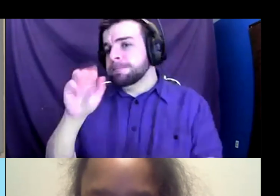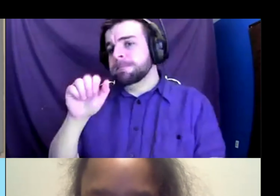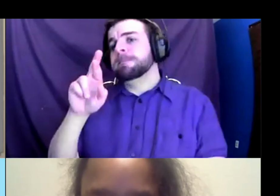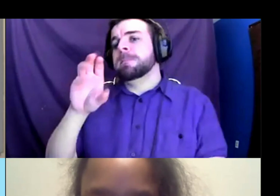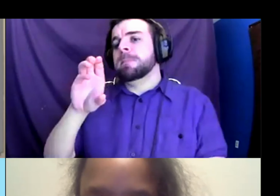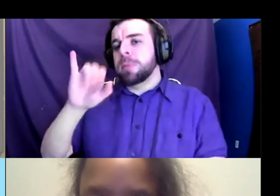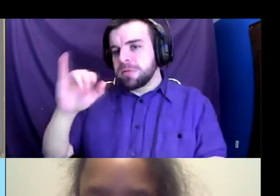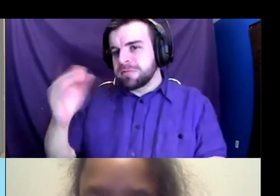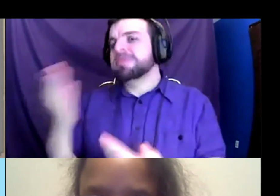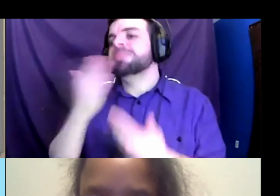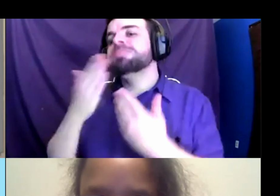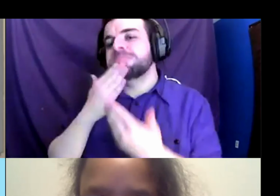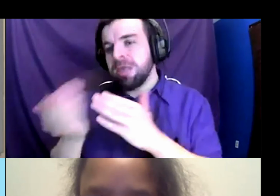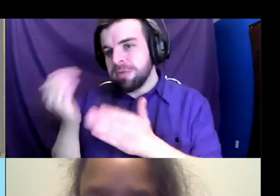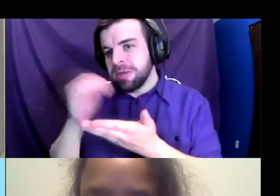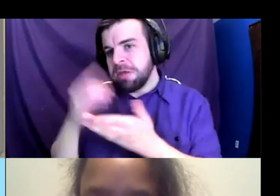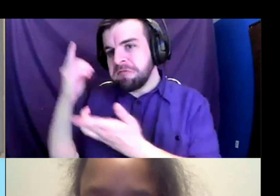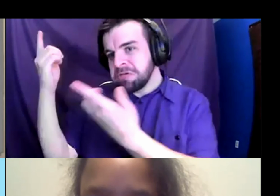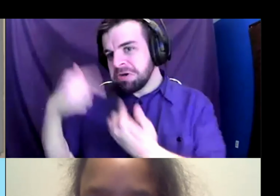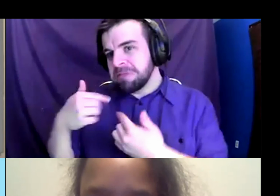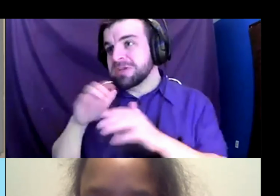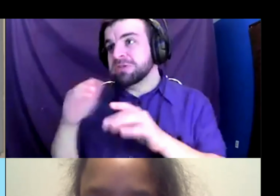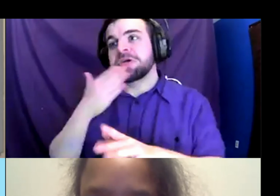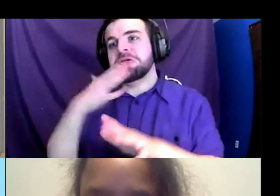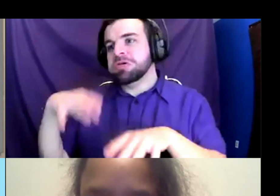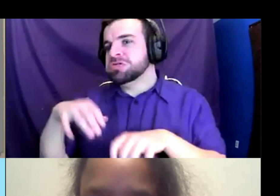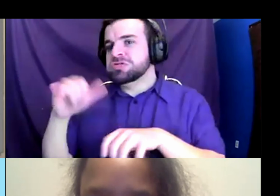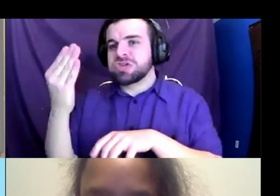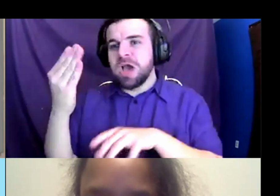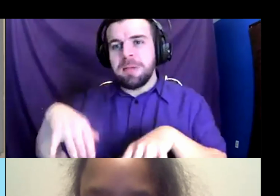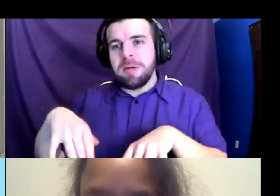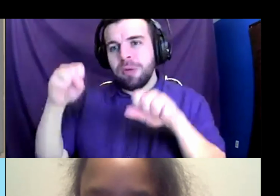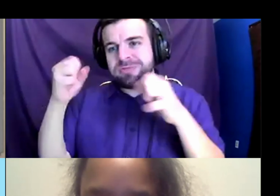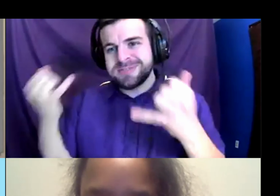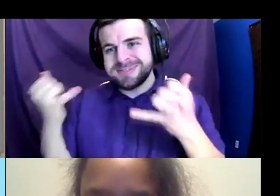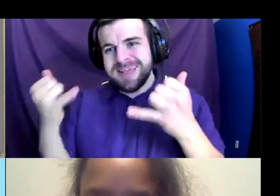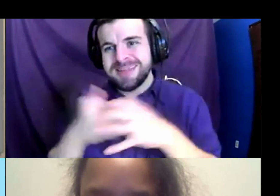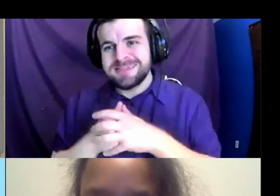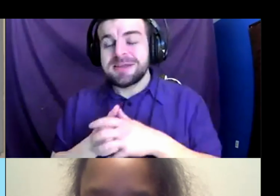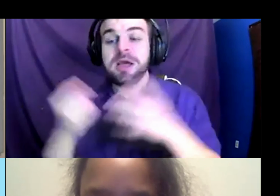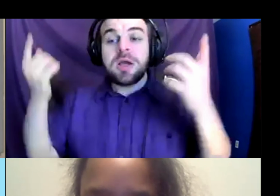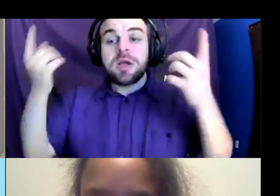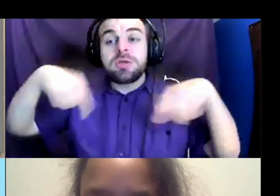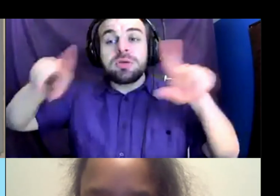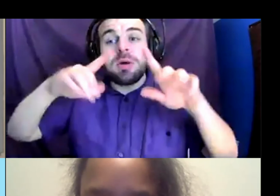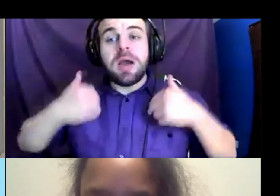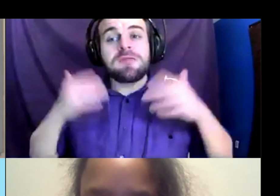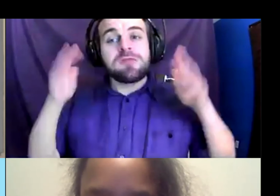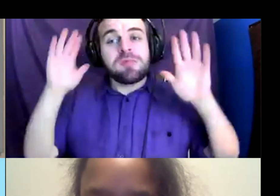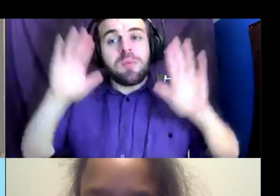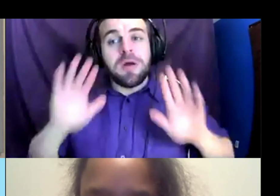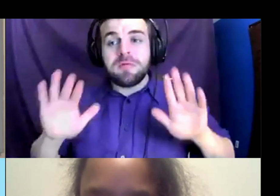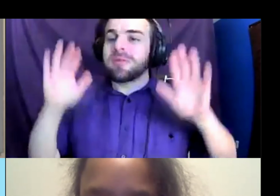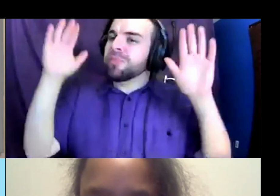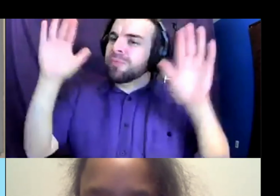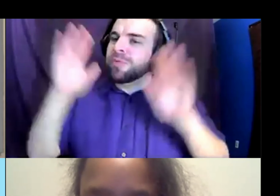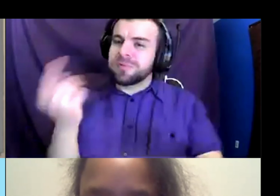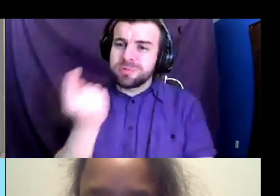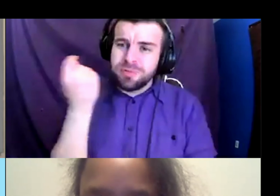here and doing such a great job hosting today. You guys all have a wonderful, wonderful Tuesday.